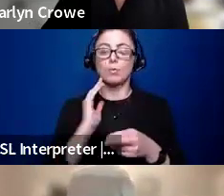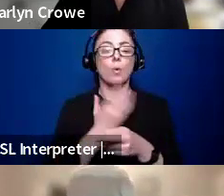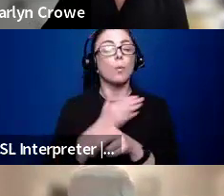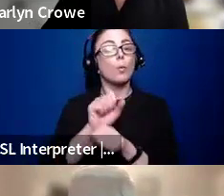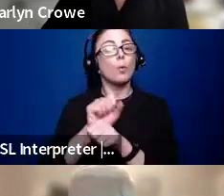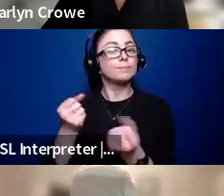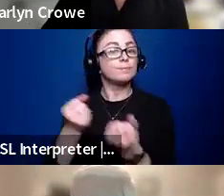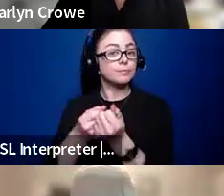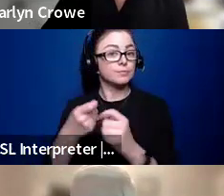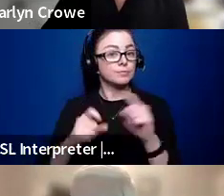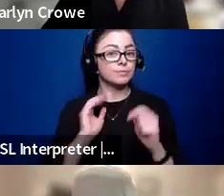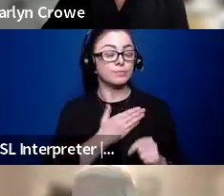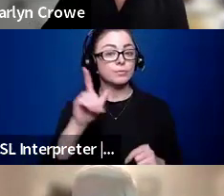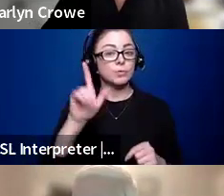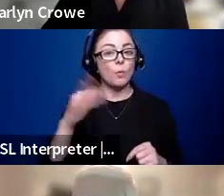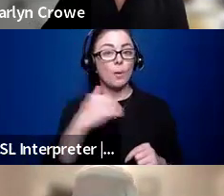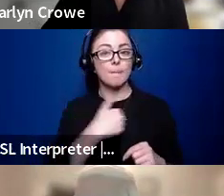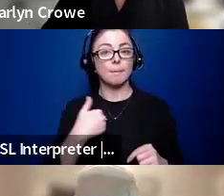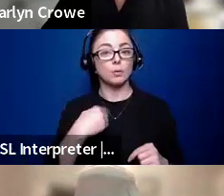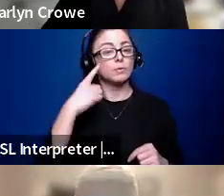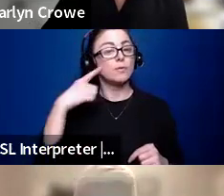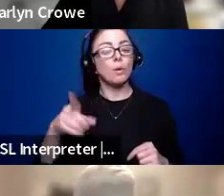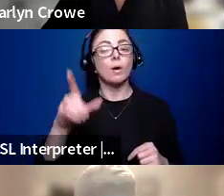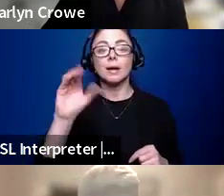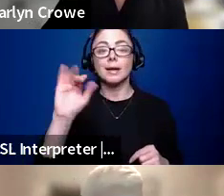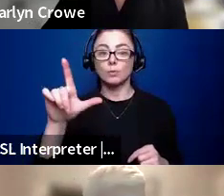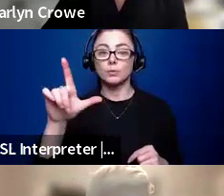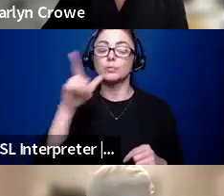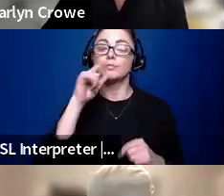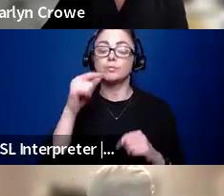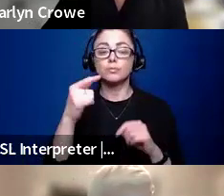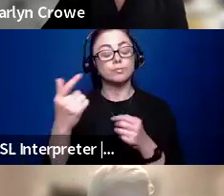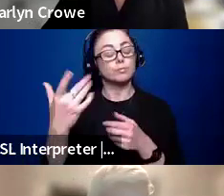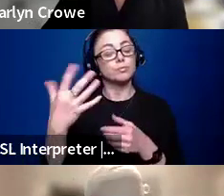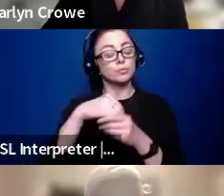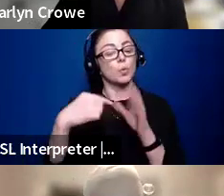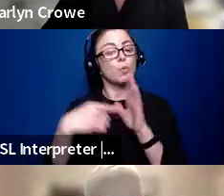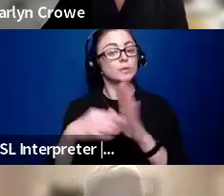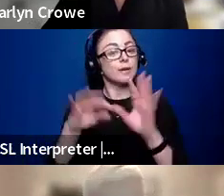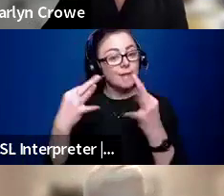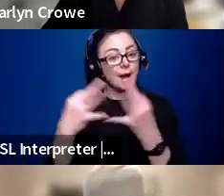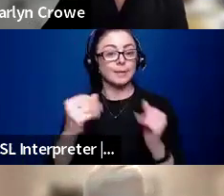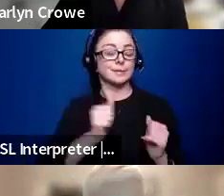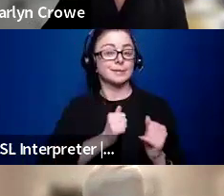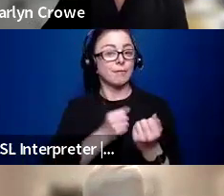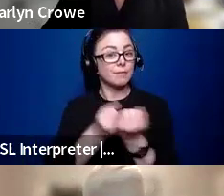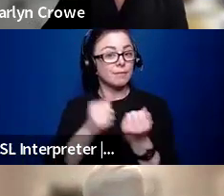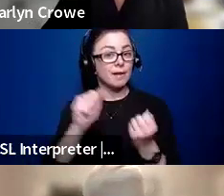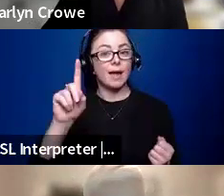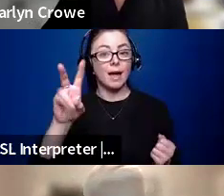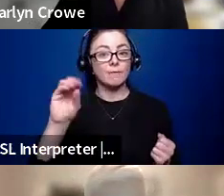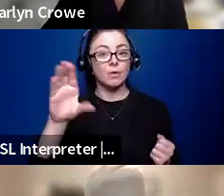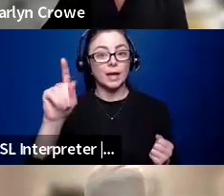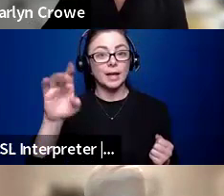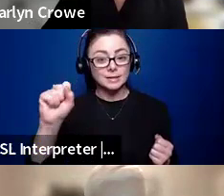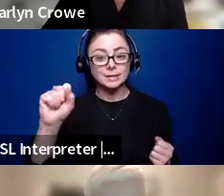our 24 members of our councils who represent families and self-advocates. And